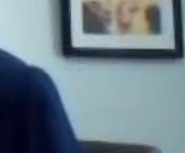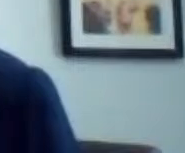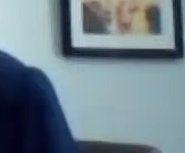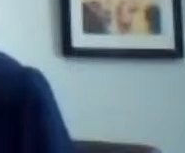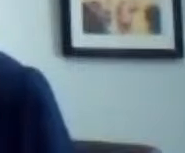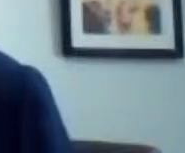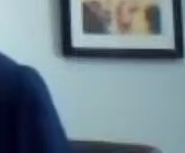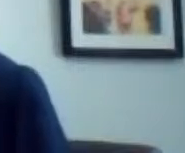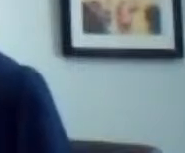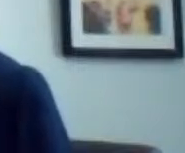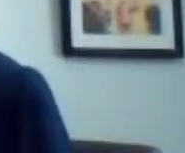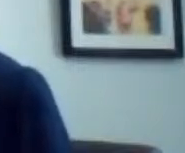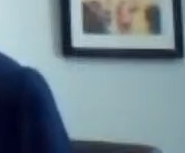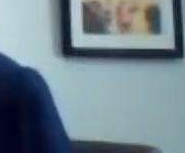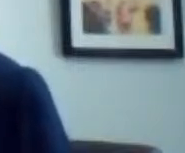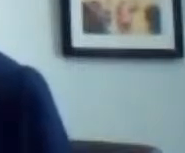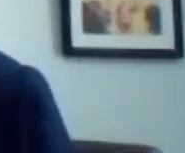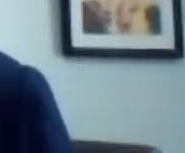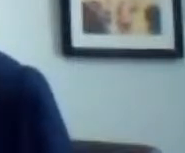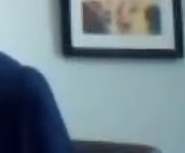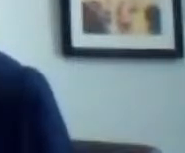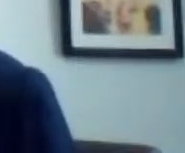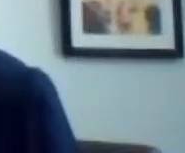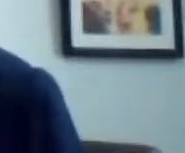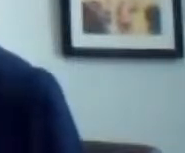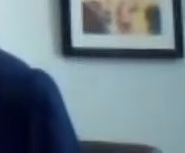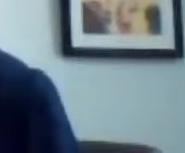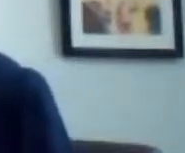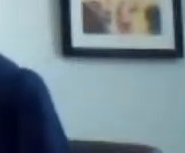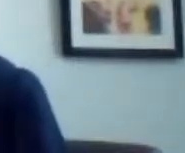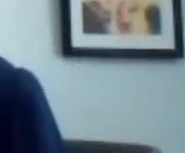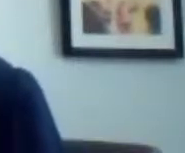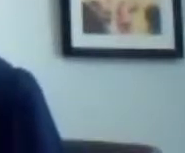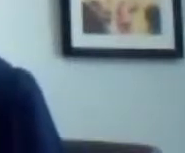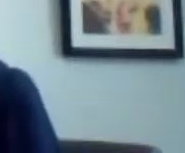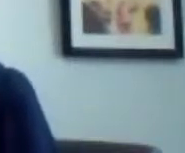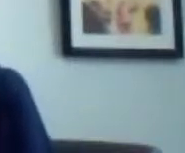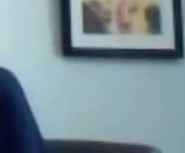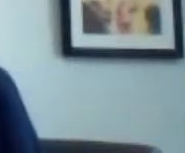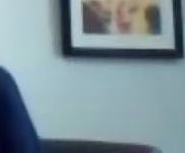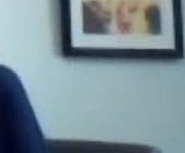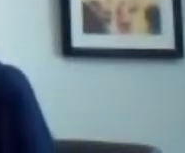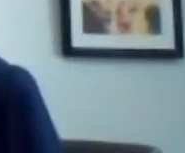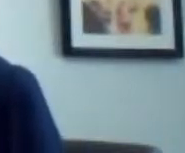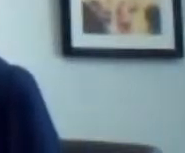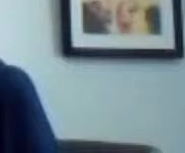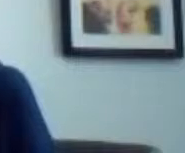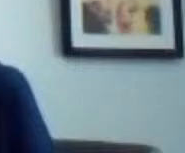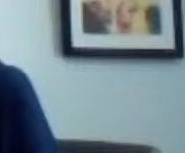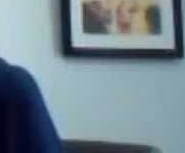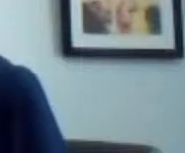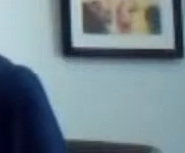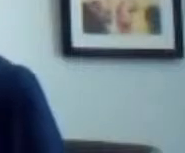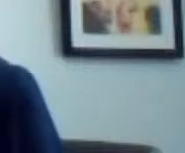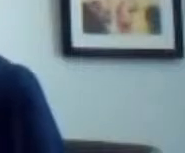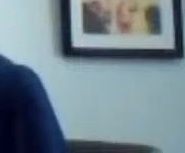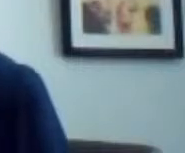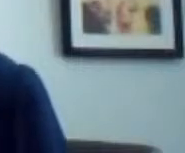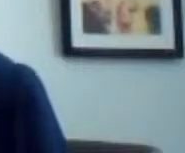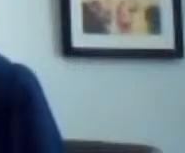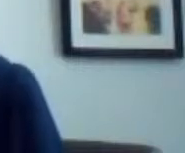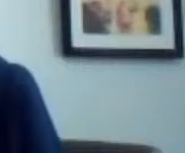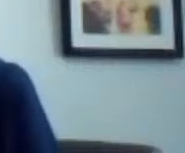about algorithmic discrimination, which is a novelty in the cyber